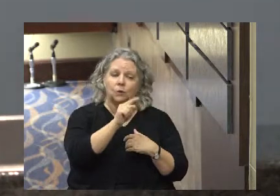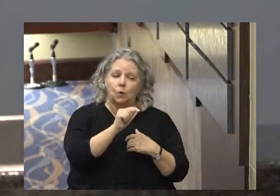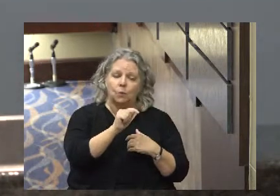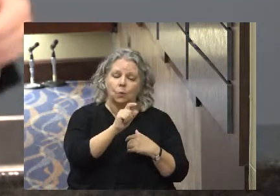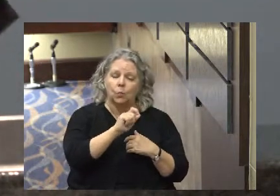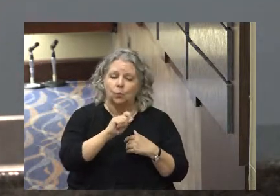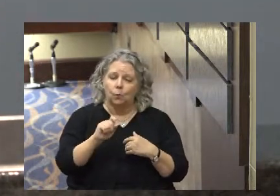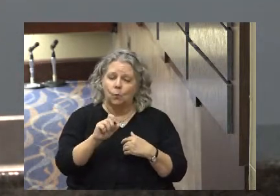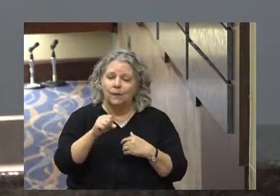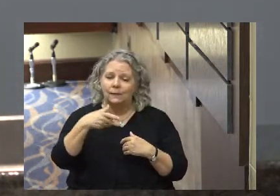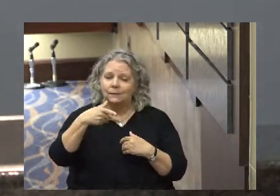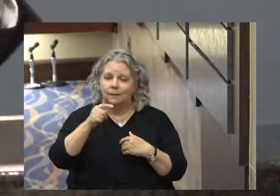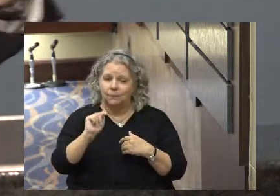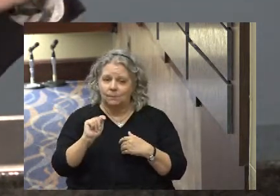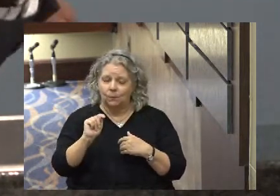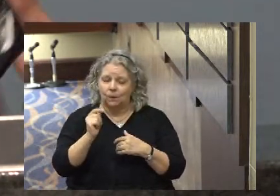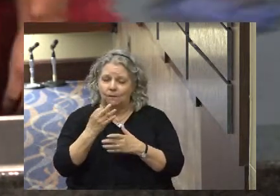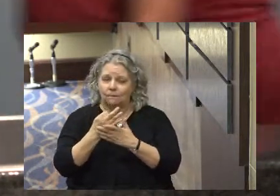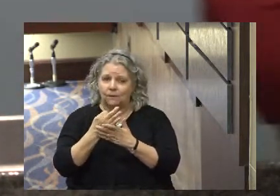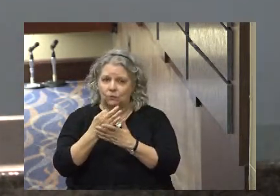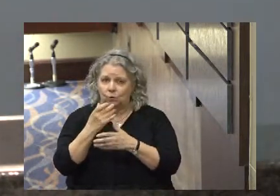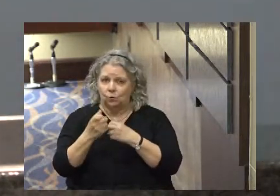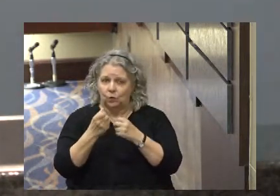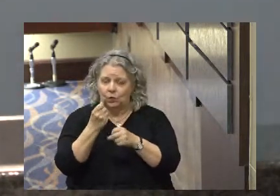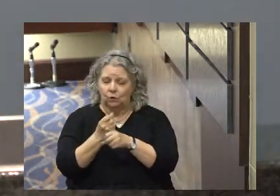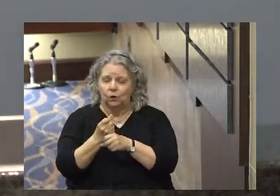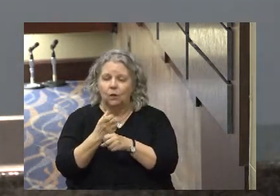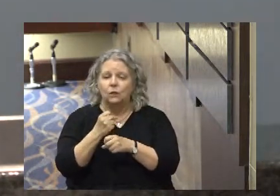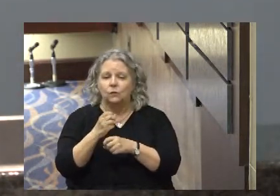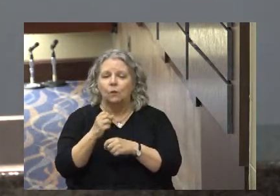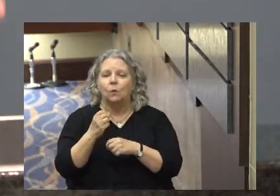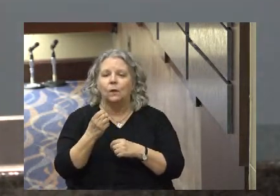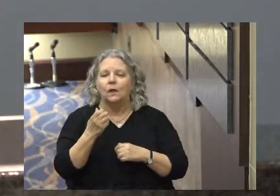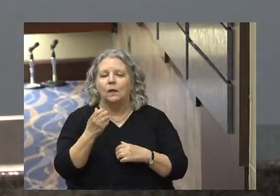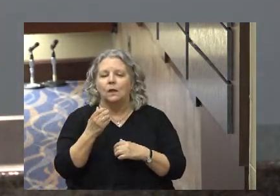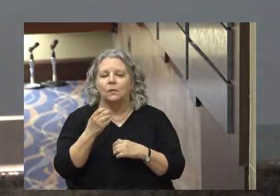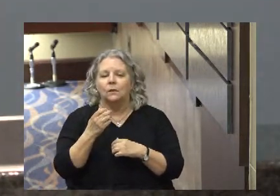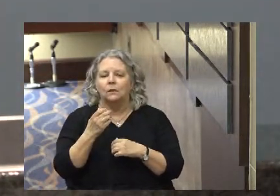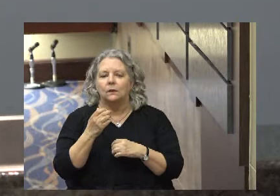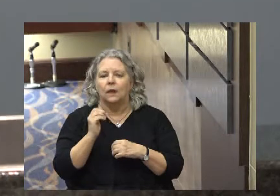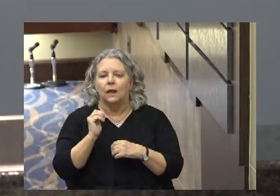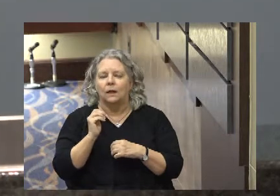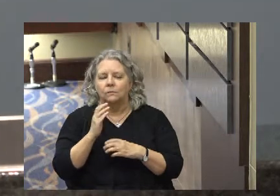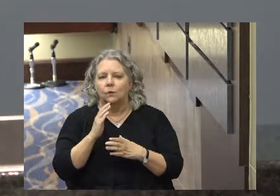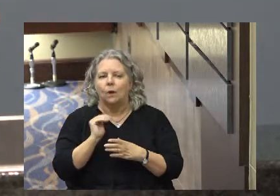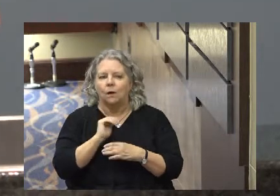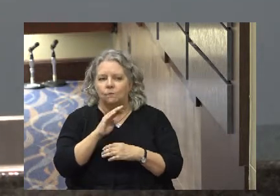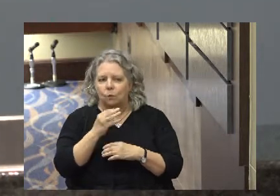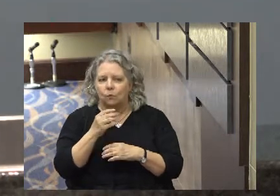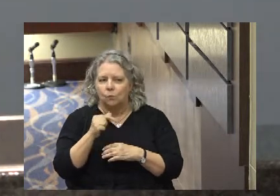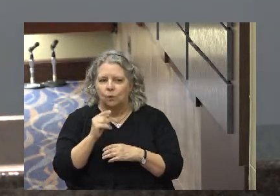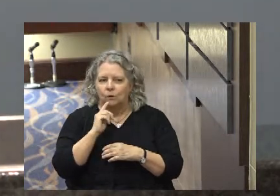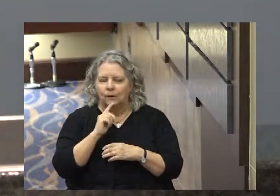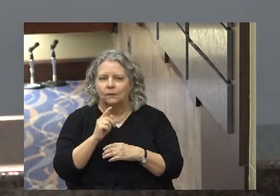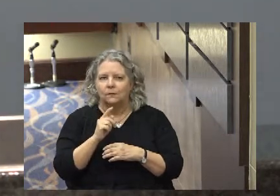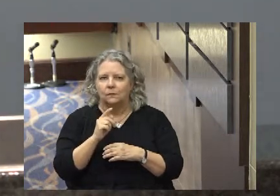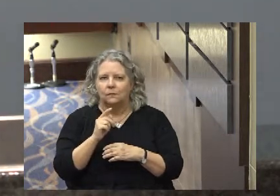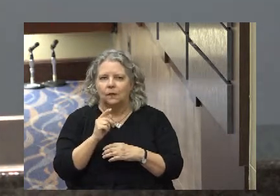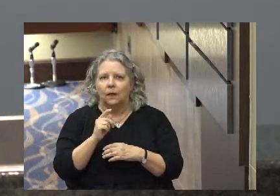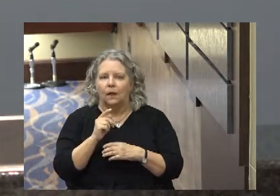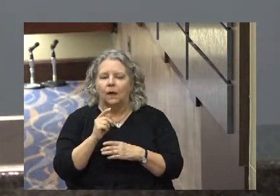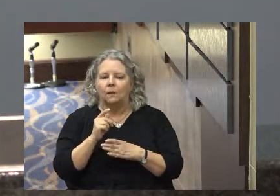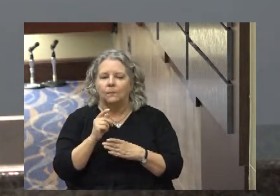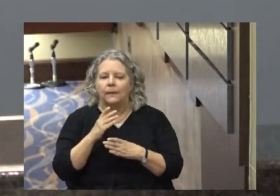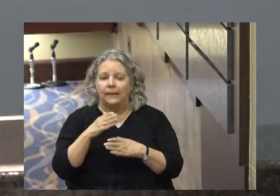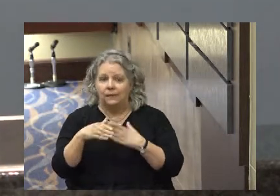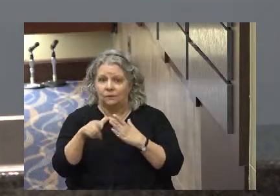year. So our fourth quarter is the third quarter of a regular year. So we're getting into our last quarter here at the end of